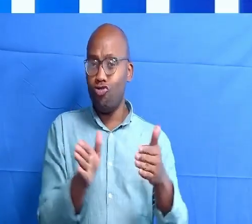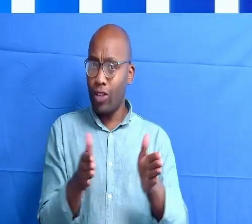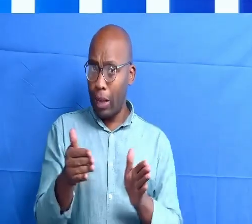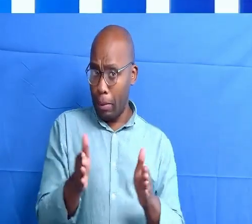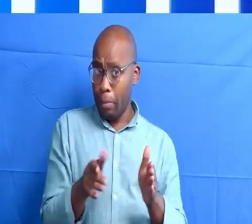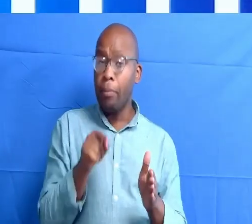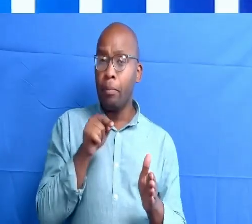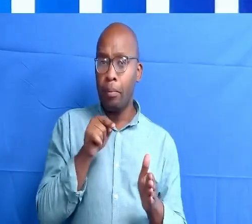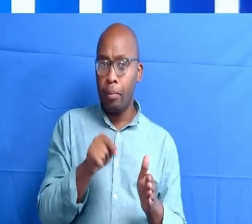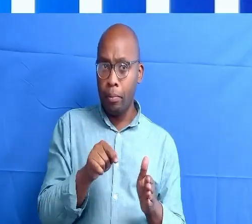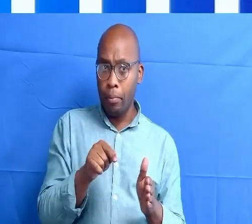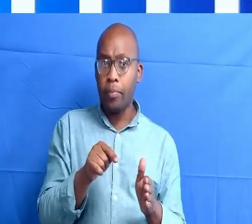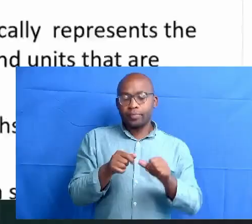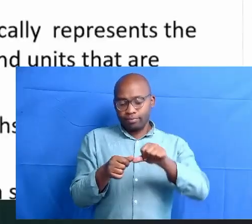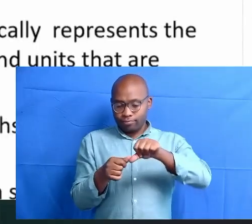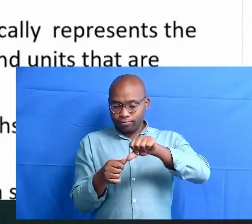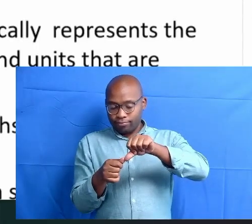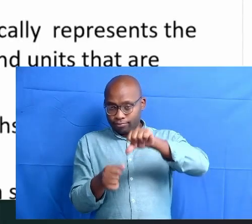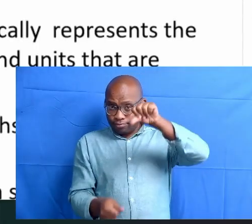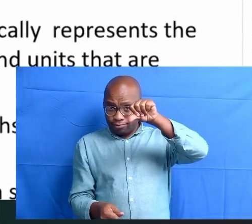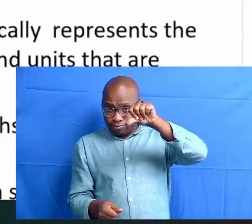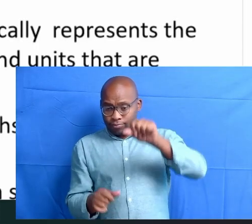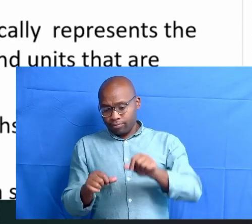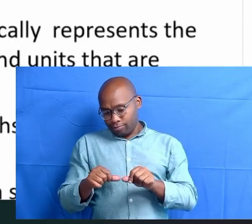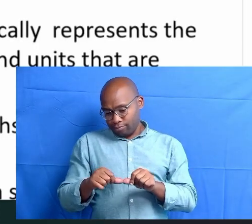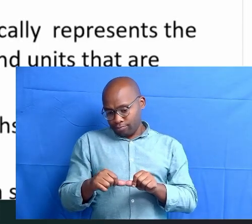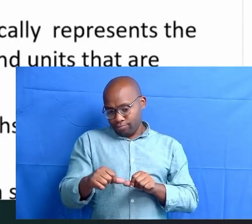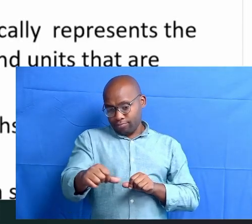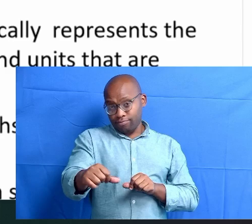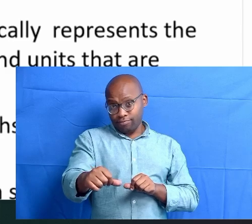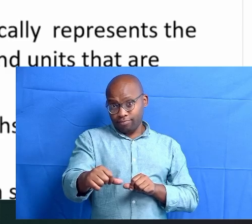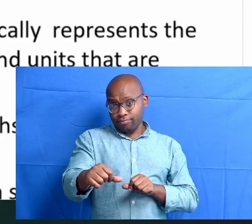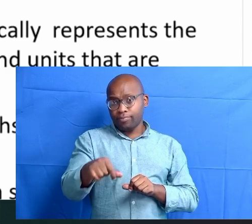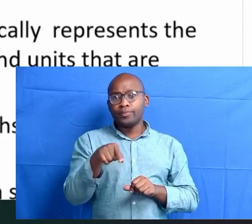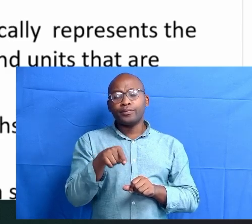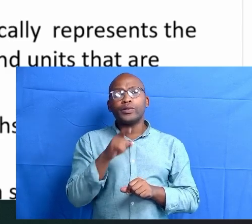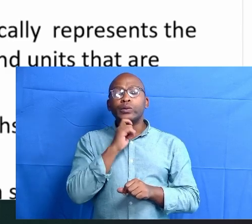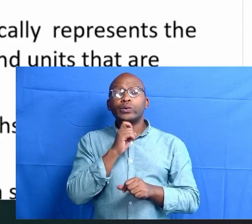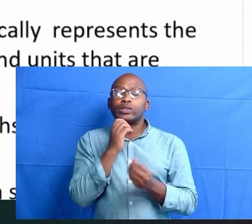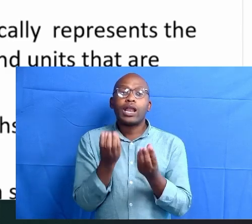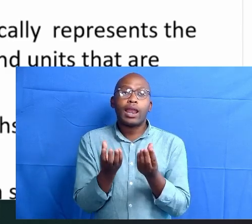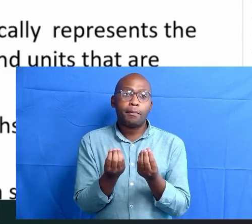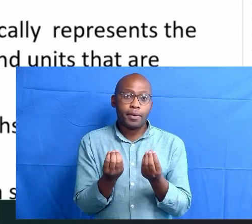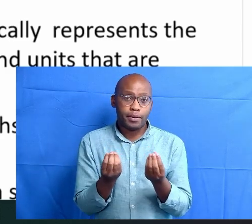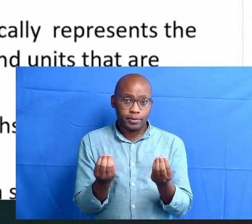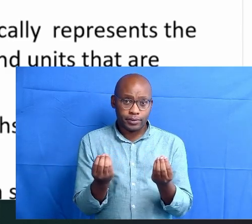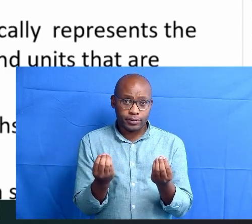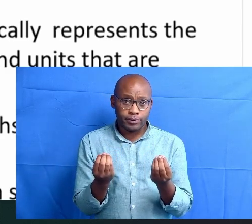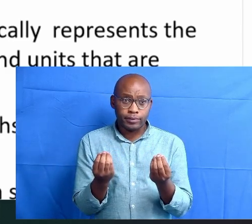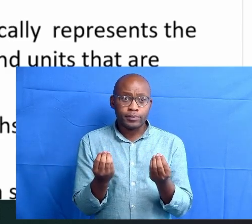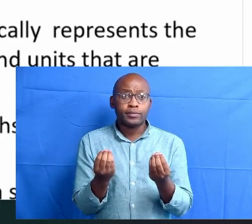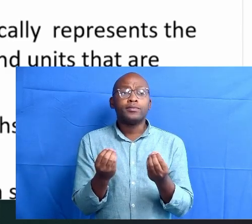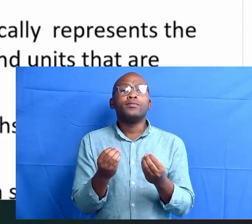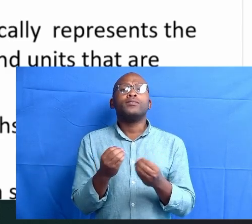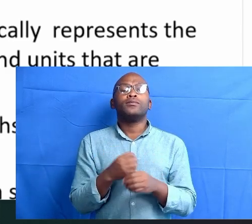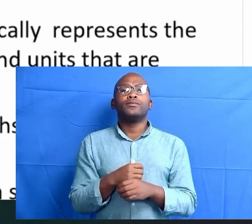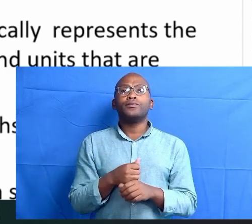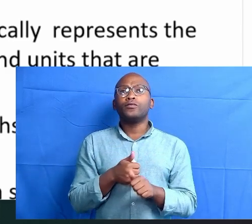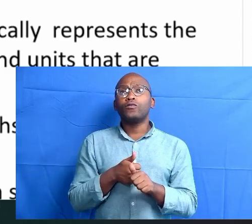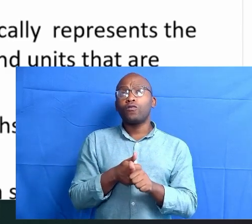length, width, and height. And the numerical scale, a scale written in the ratio